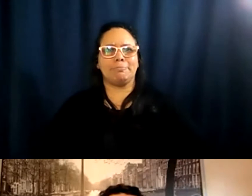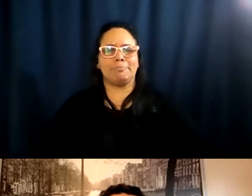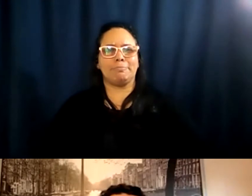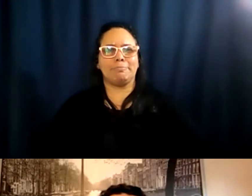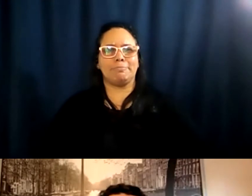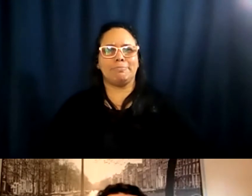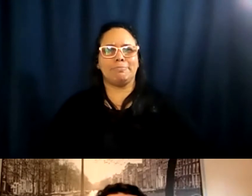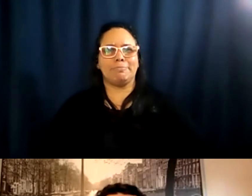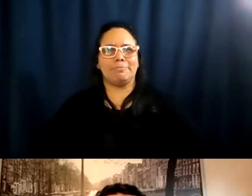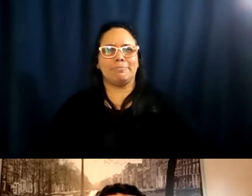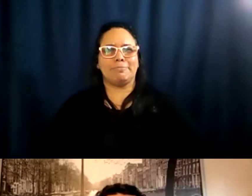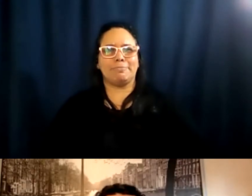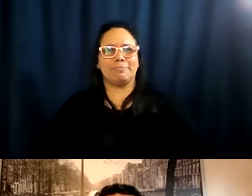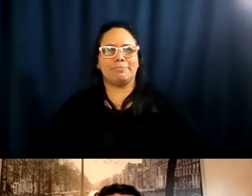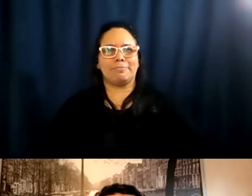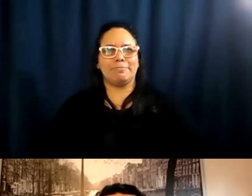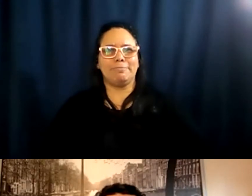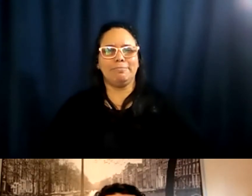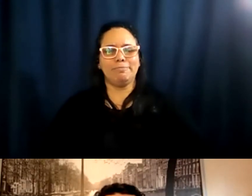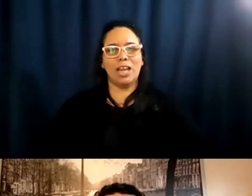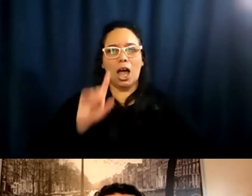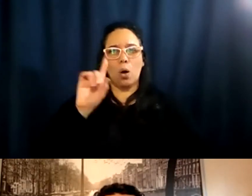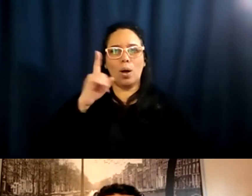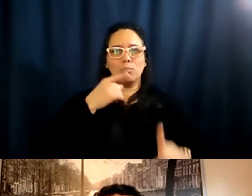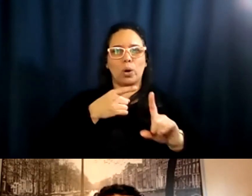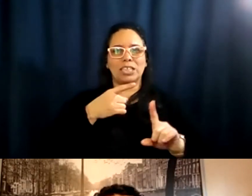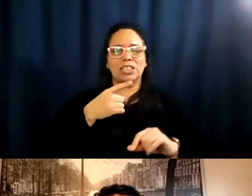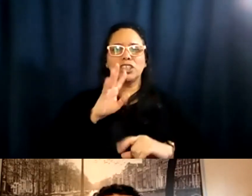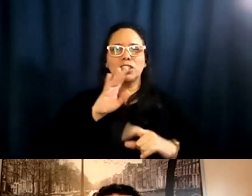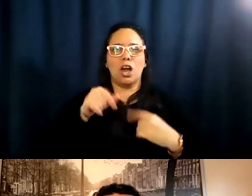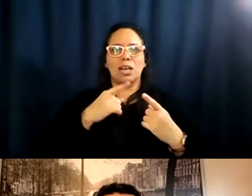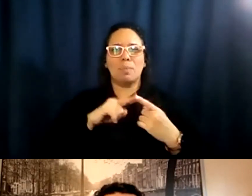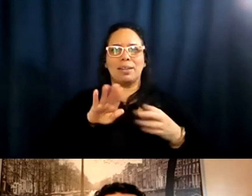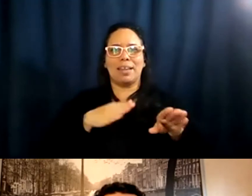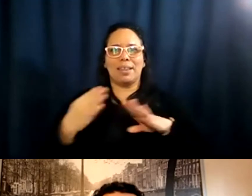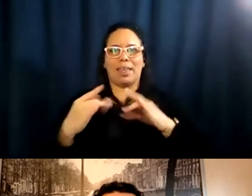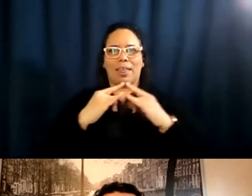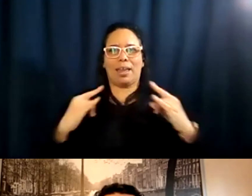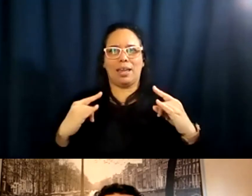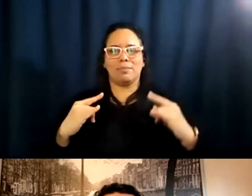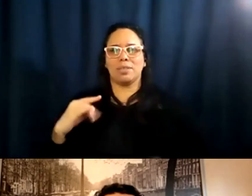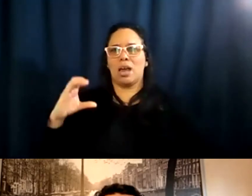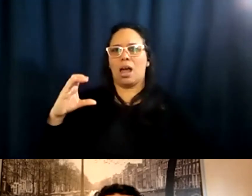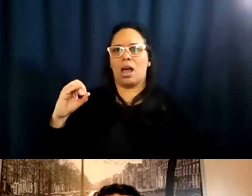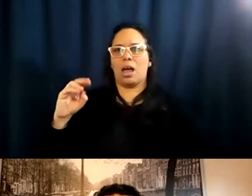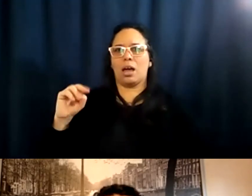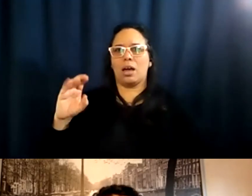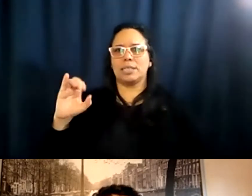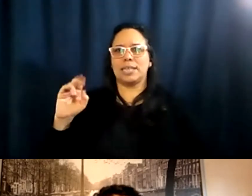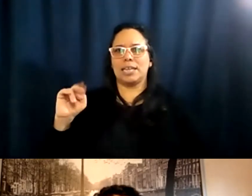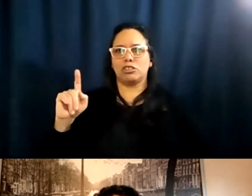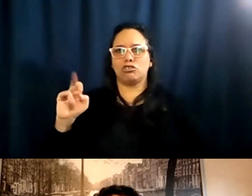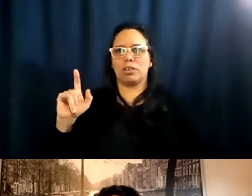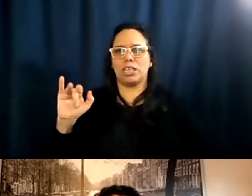Man, I think at one point she said concentration camps, and then my heart just kind of like froze a little bit thinking about ICE